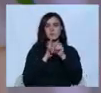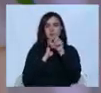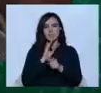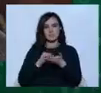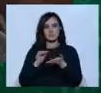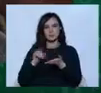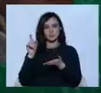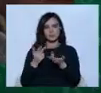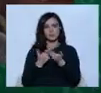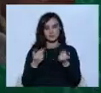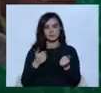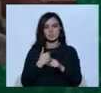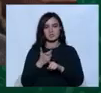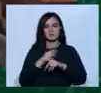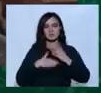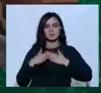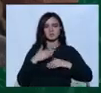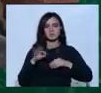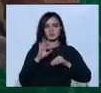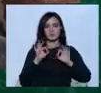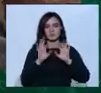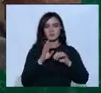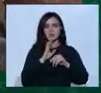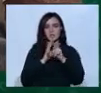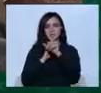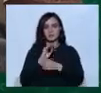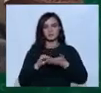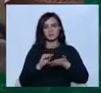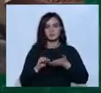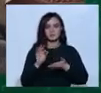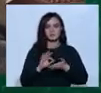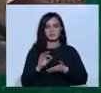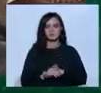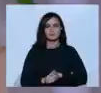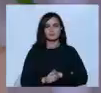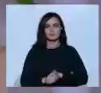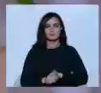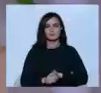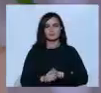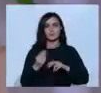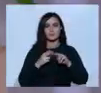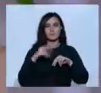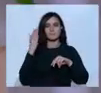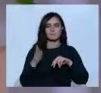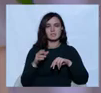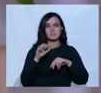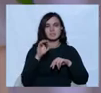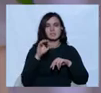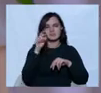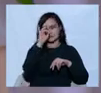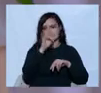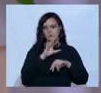Shakespeare, William Shakespeare of the 16th century. He starts